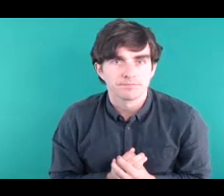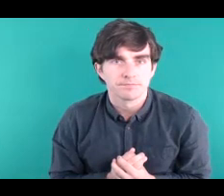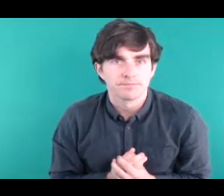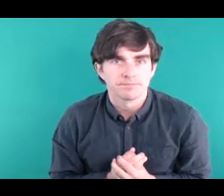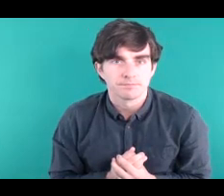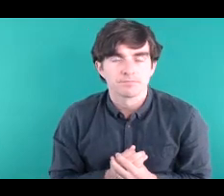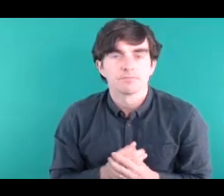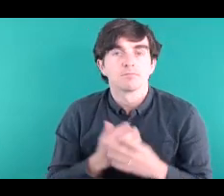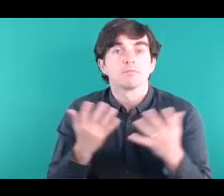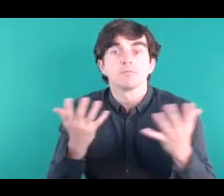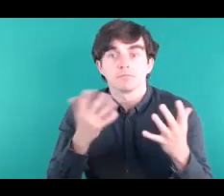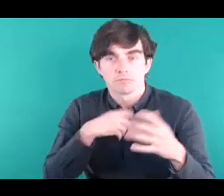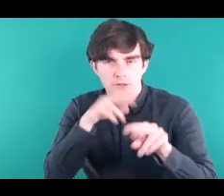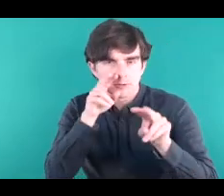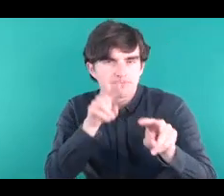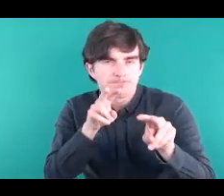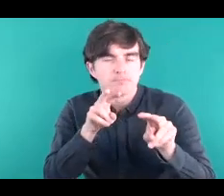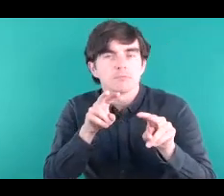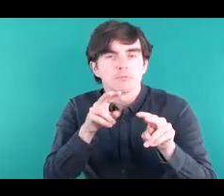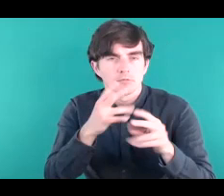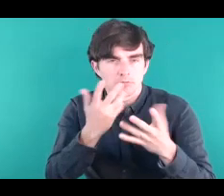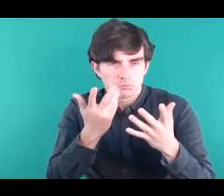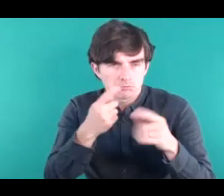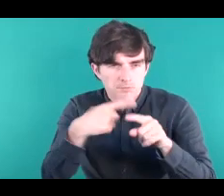sectors. So we are looking at the